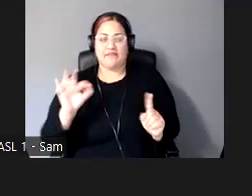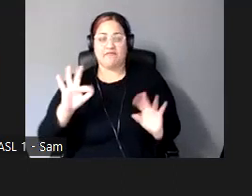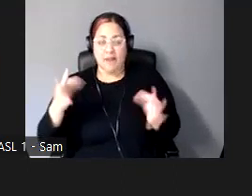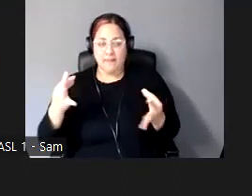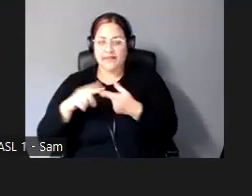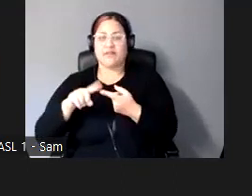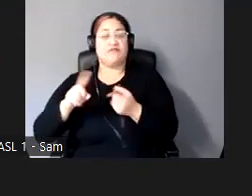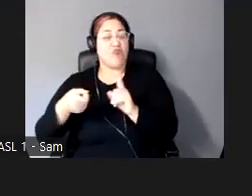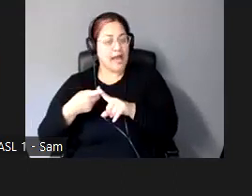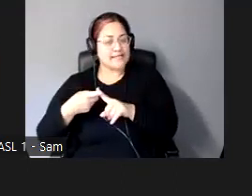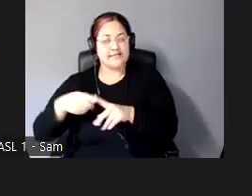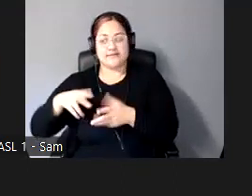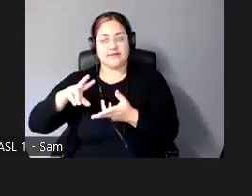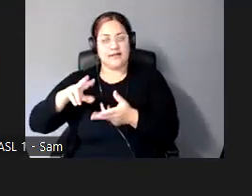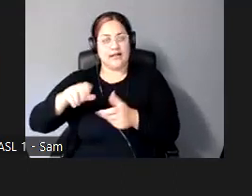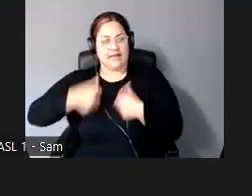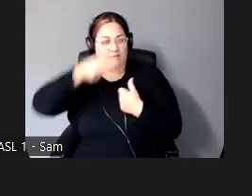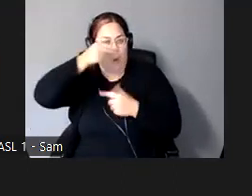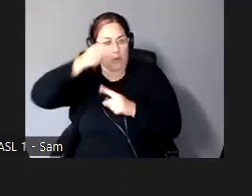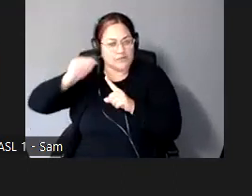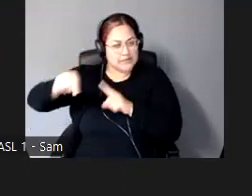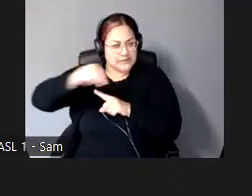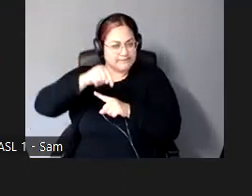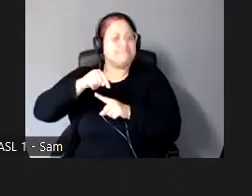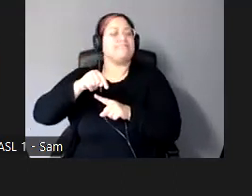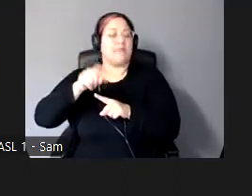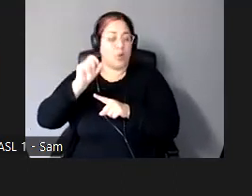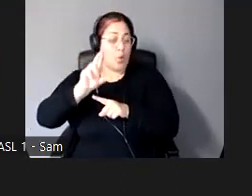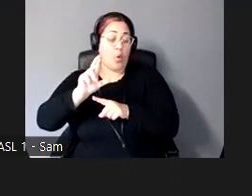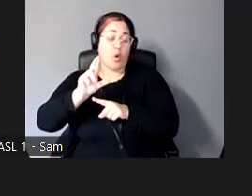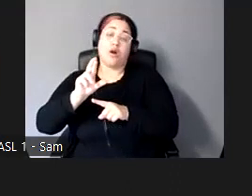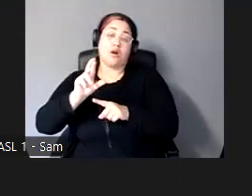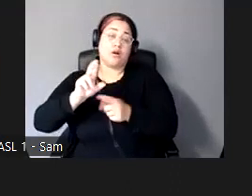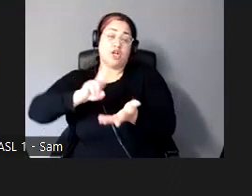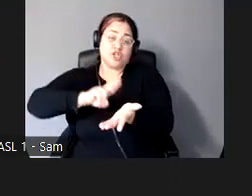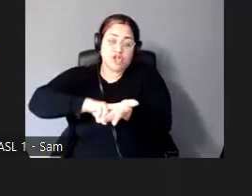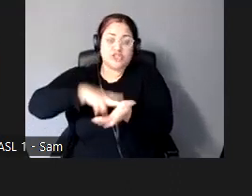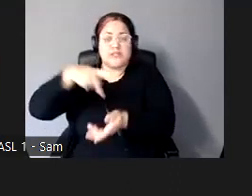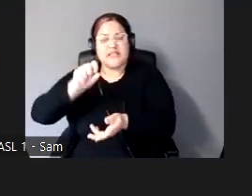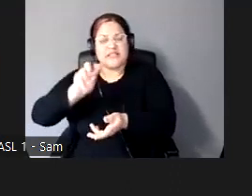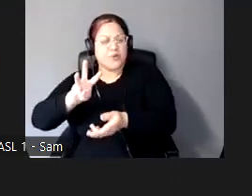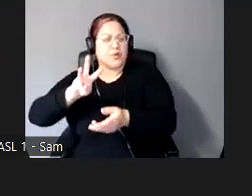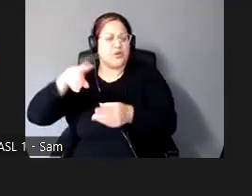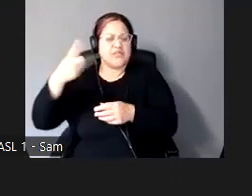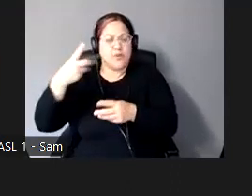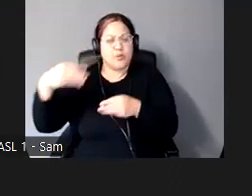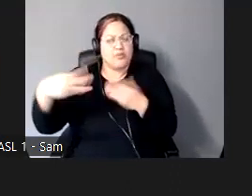could be a paid caregiver or a professional, because they are in those positions of trust where we see that